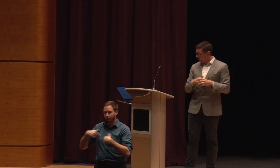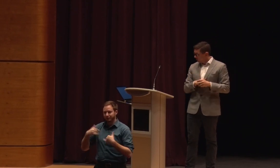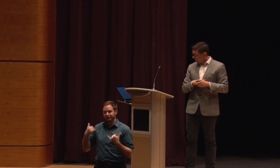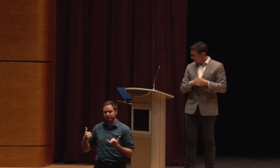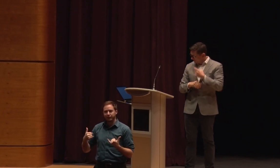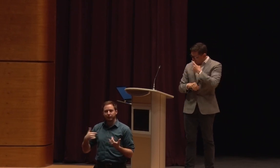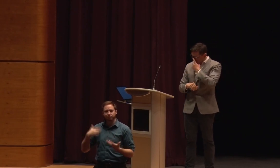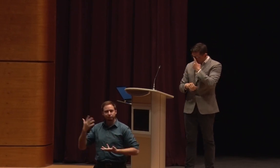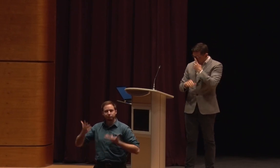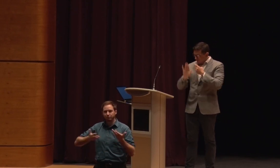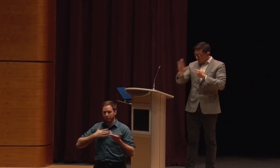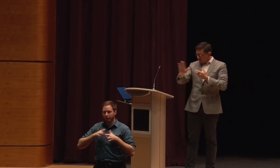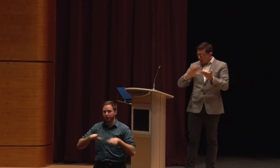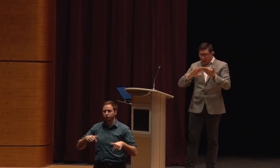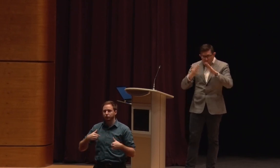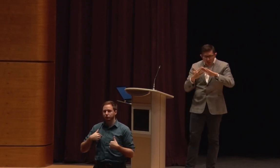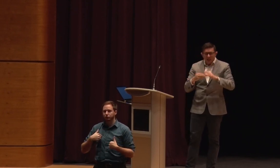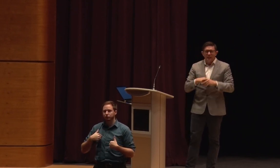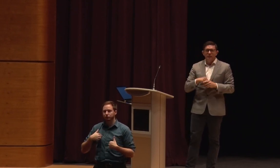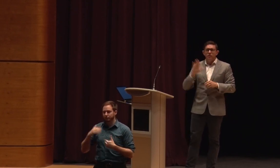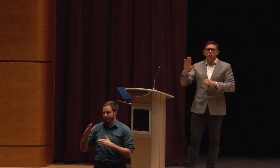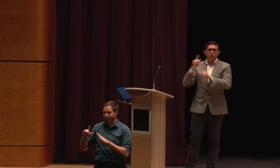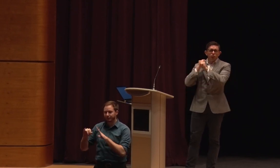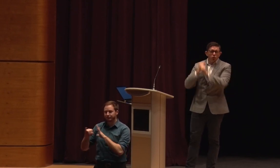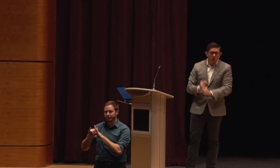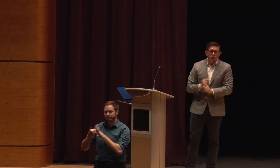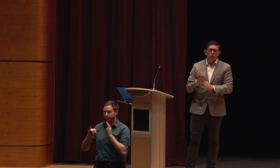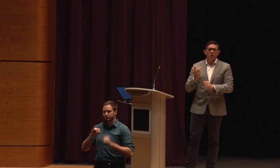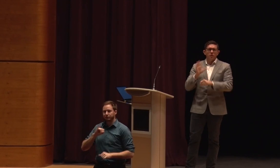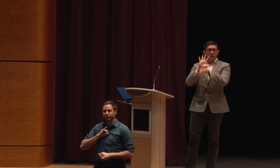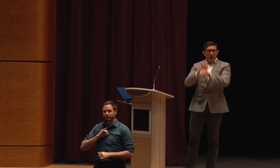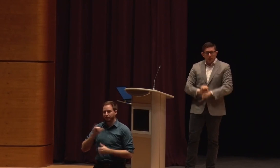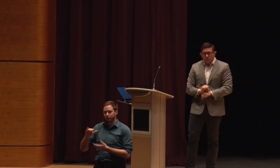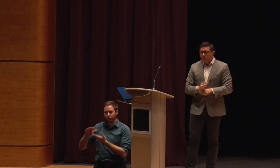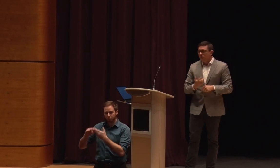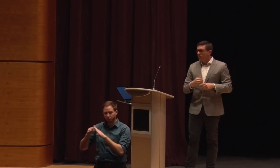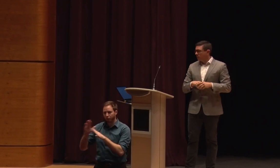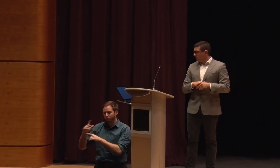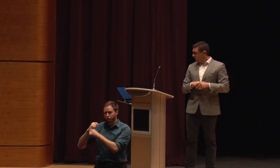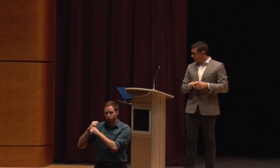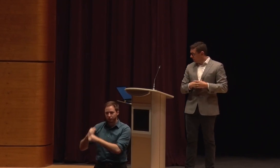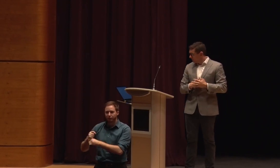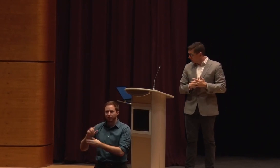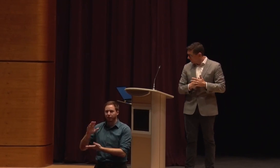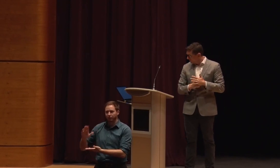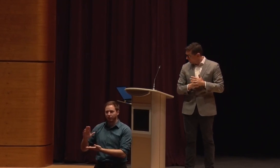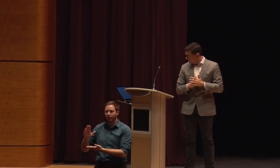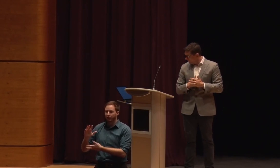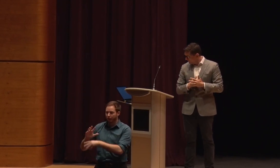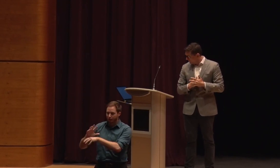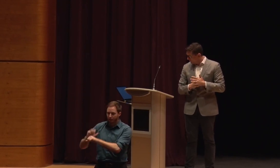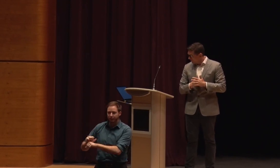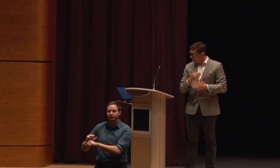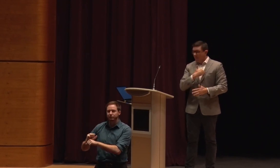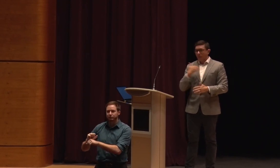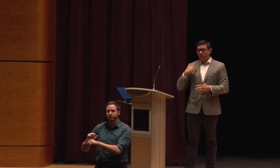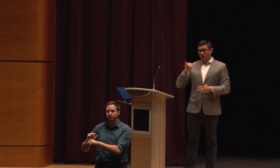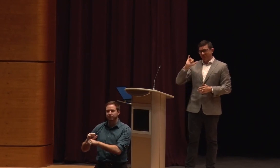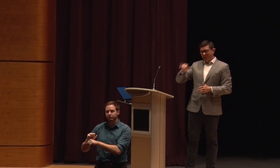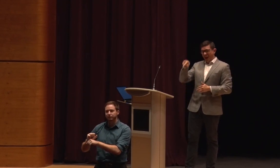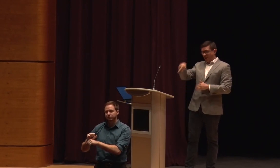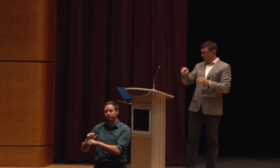today. It's part of their identity. They have their own community, their own traditions, their own habits.